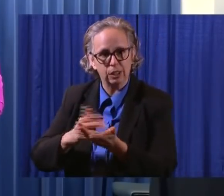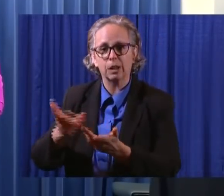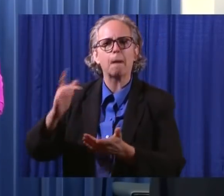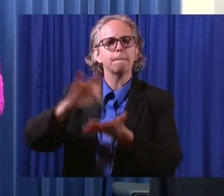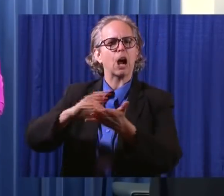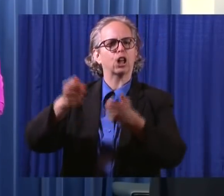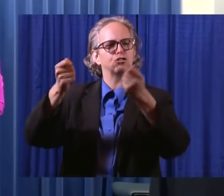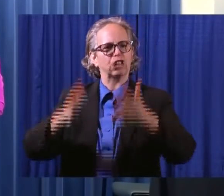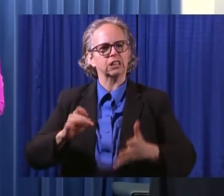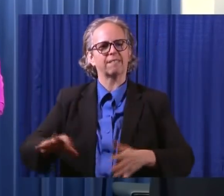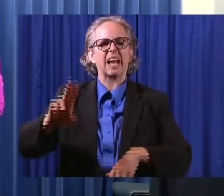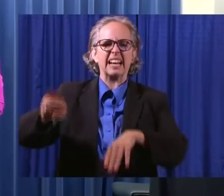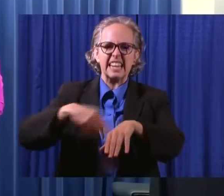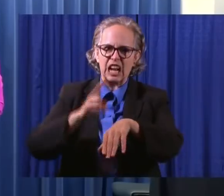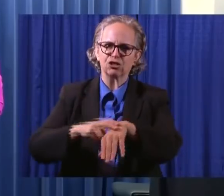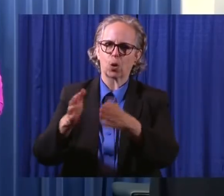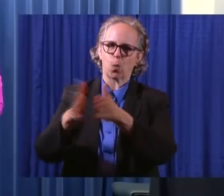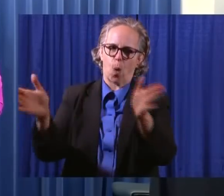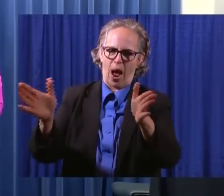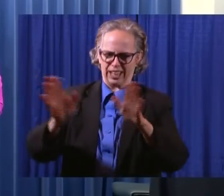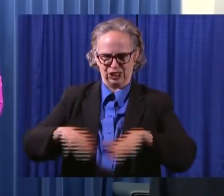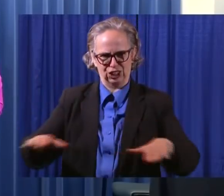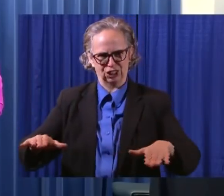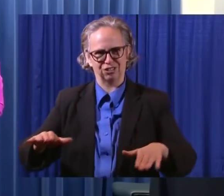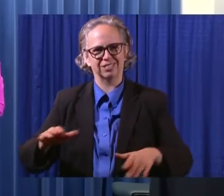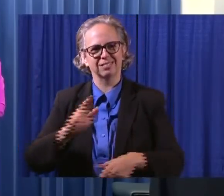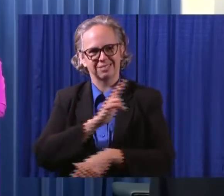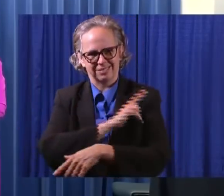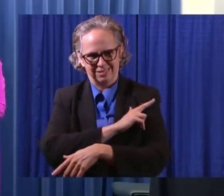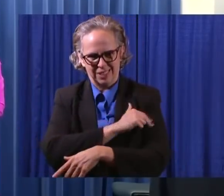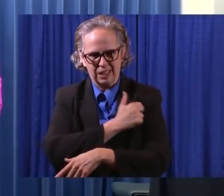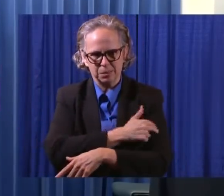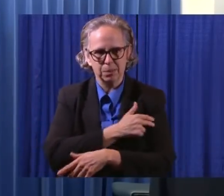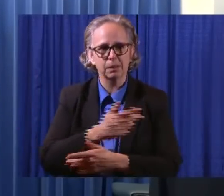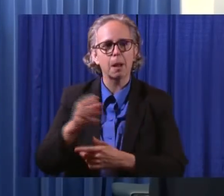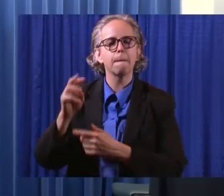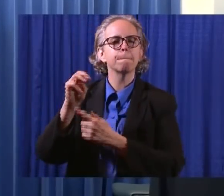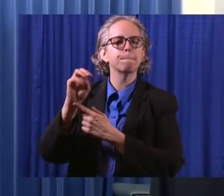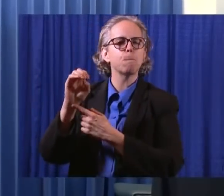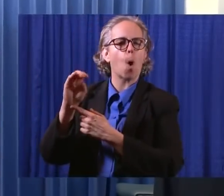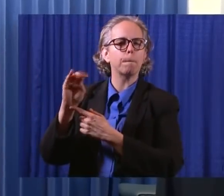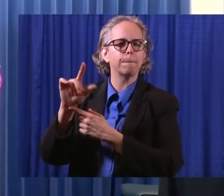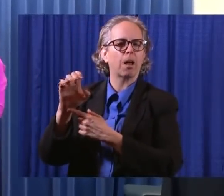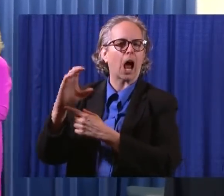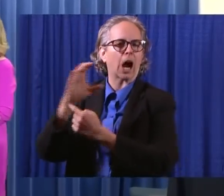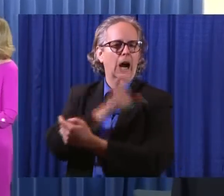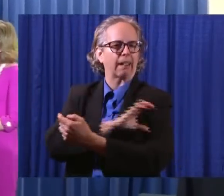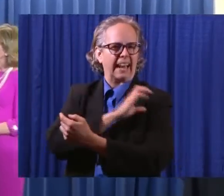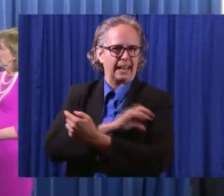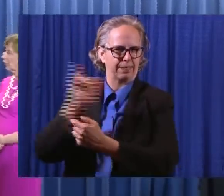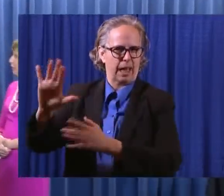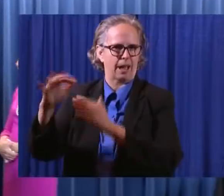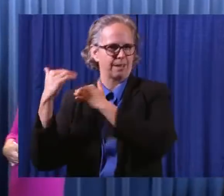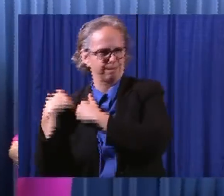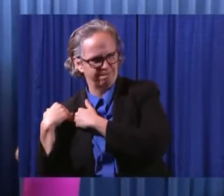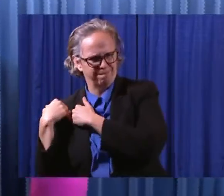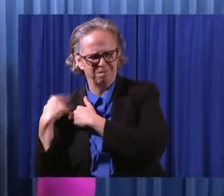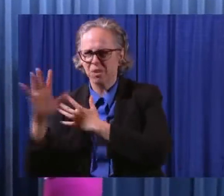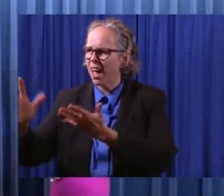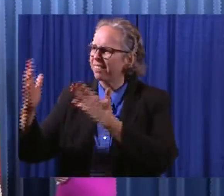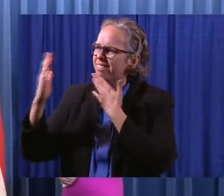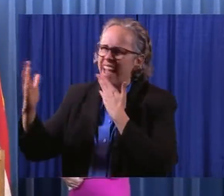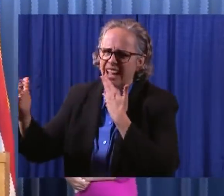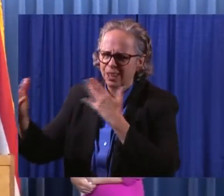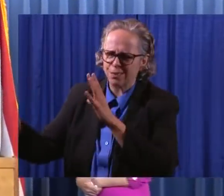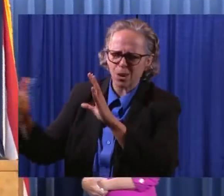Care Connections School-Based Health and Mobile Clinics. Thank you, Doctor, for being with us. That's a long title, Doctor. I almost